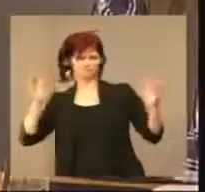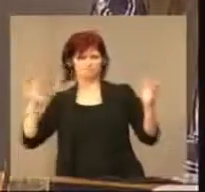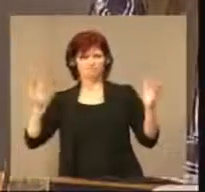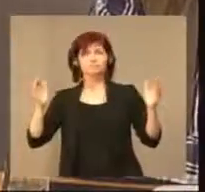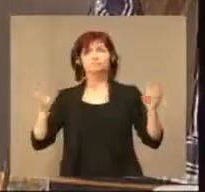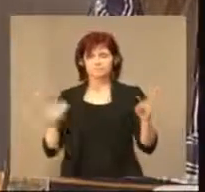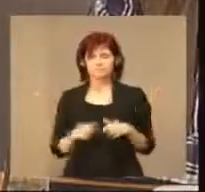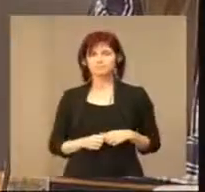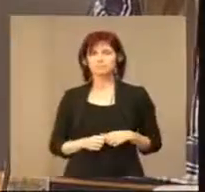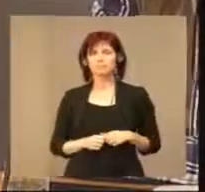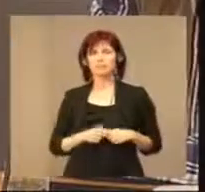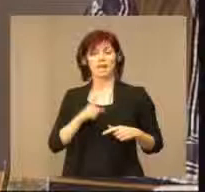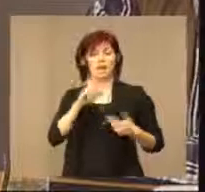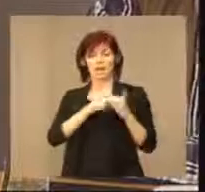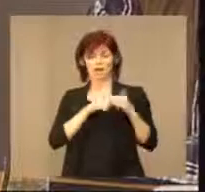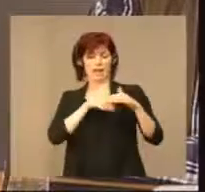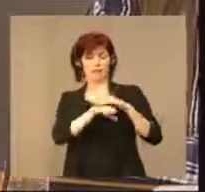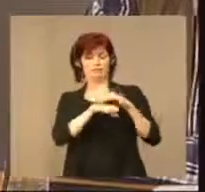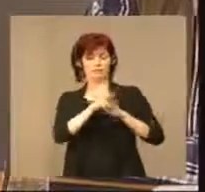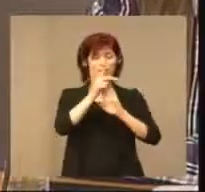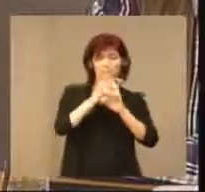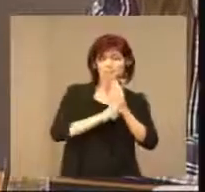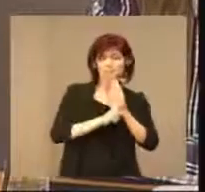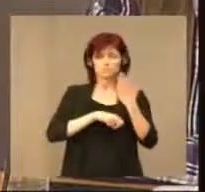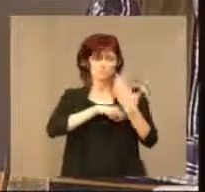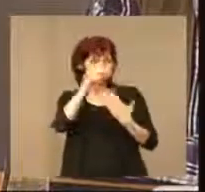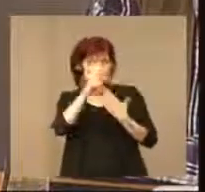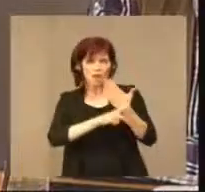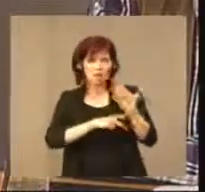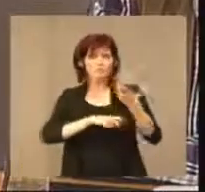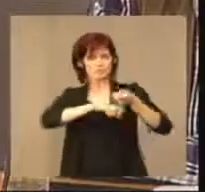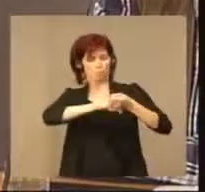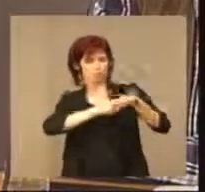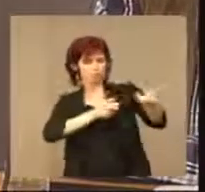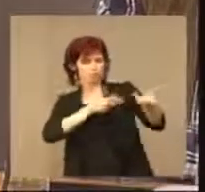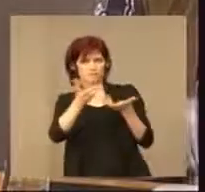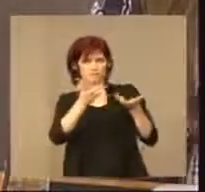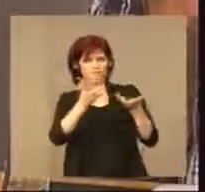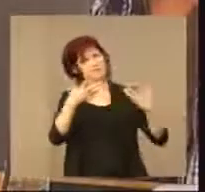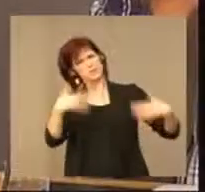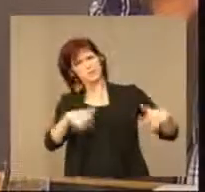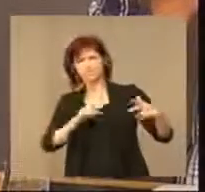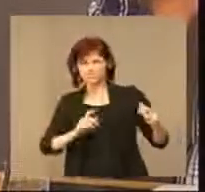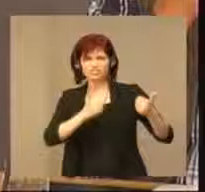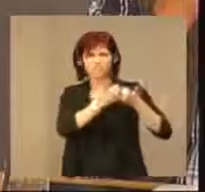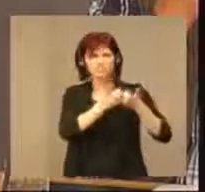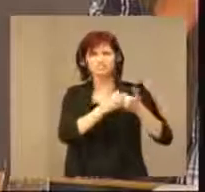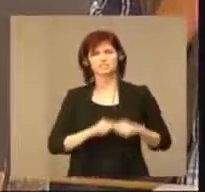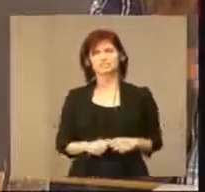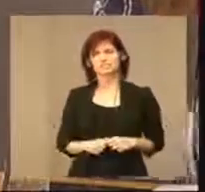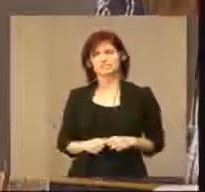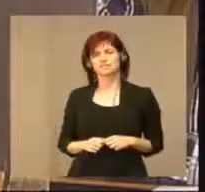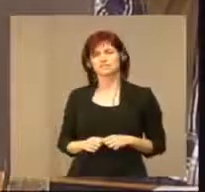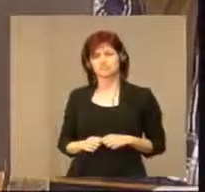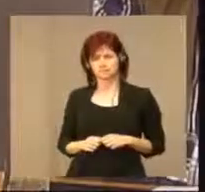on access to policies, programs, and services. And three, very different starting points for